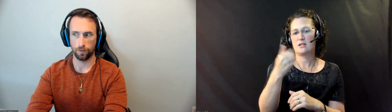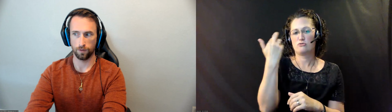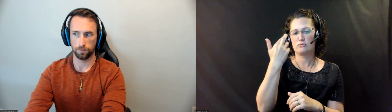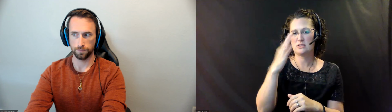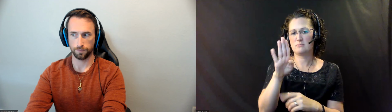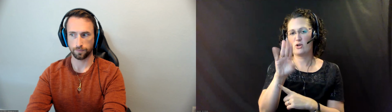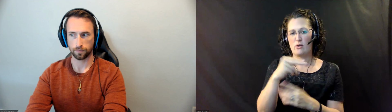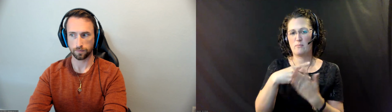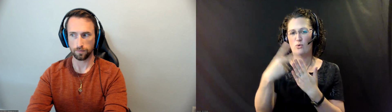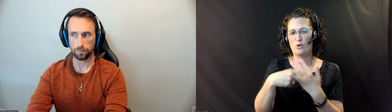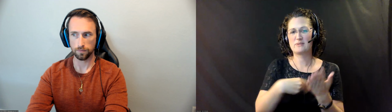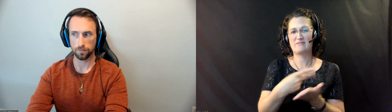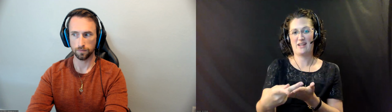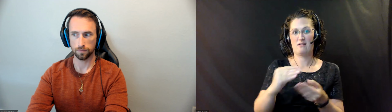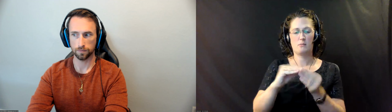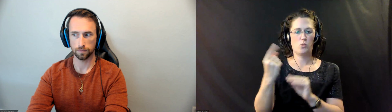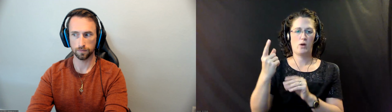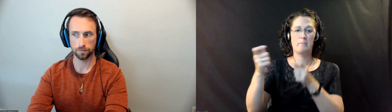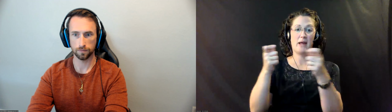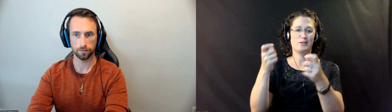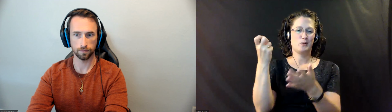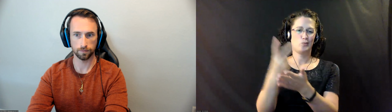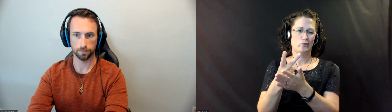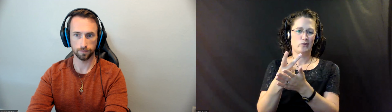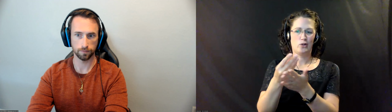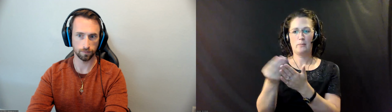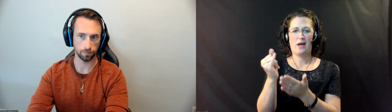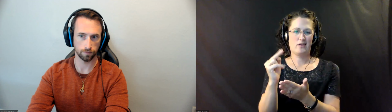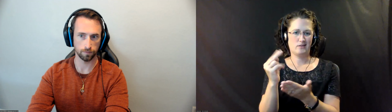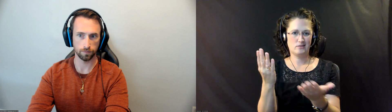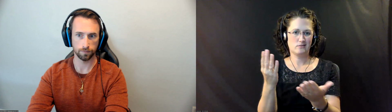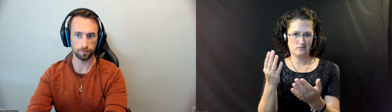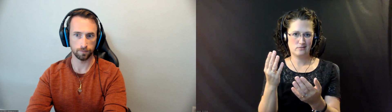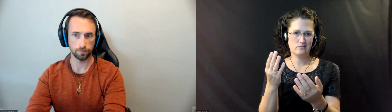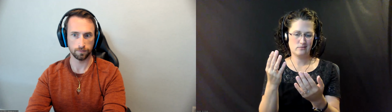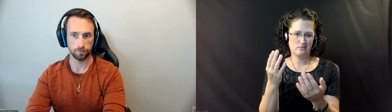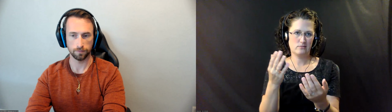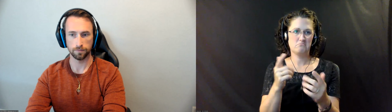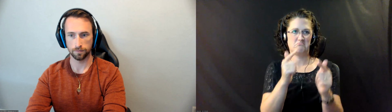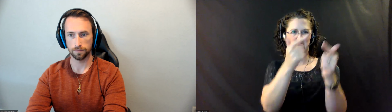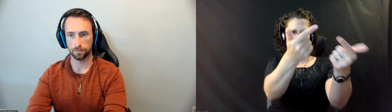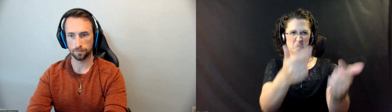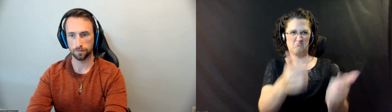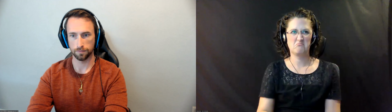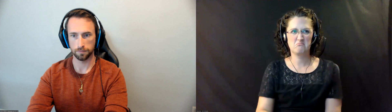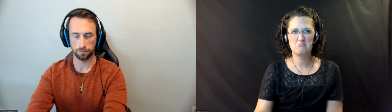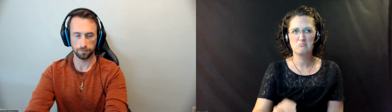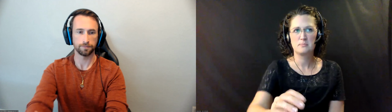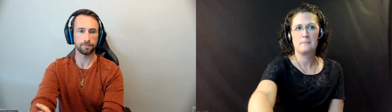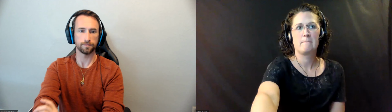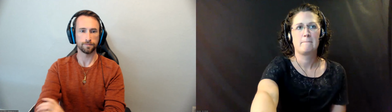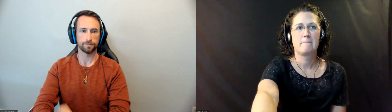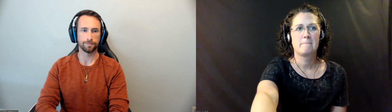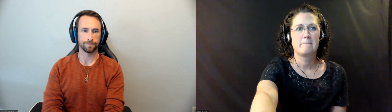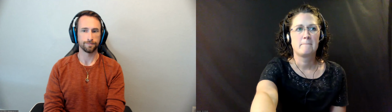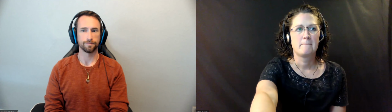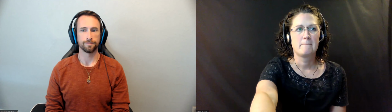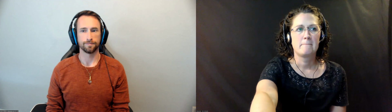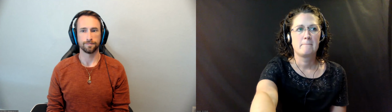programs fail, number one was management approval or involvement. And your CIO has to bless